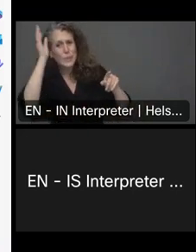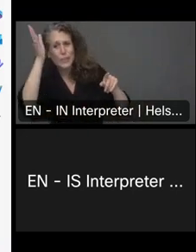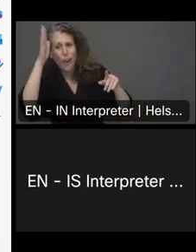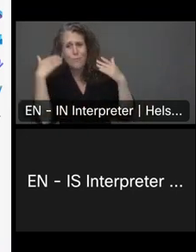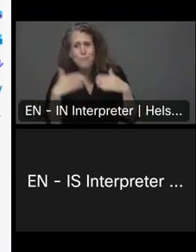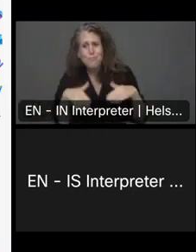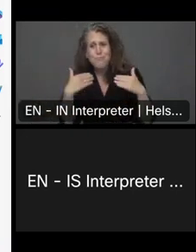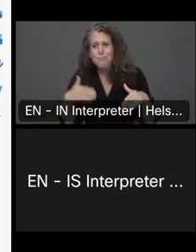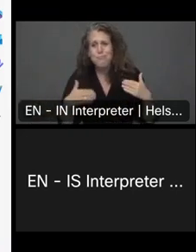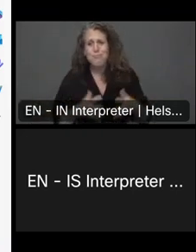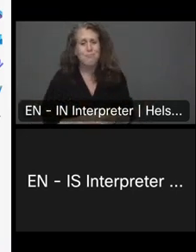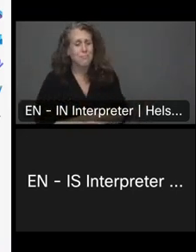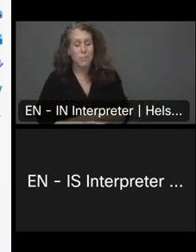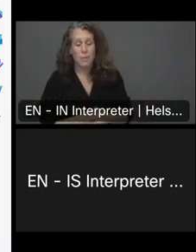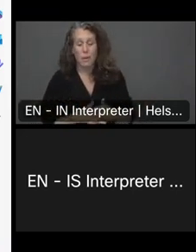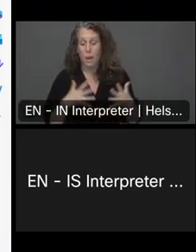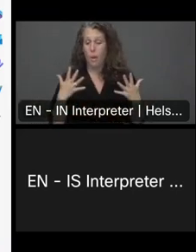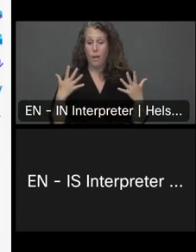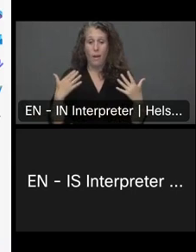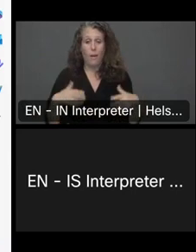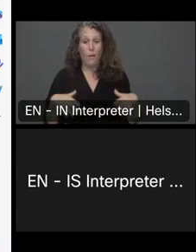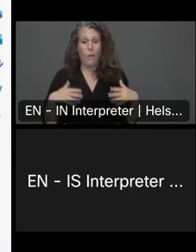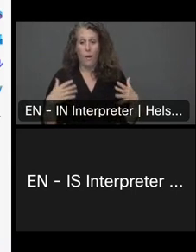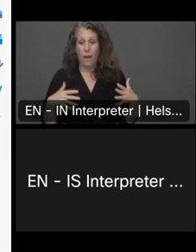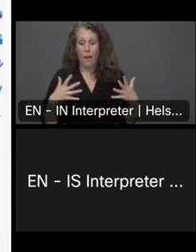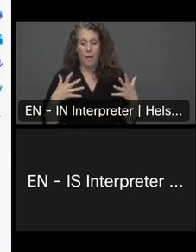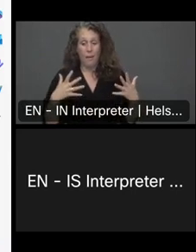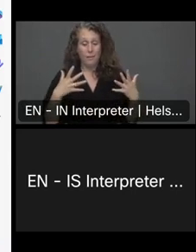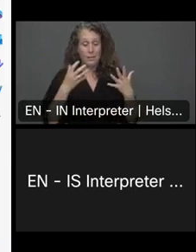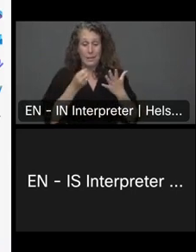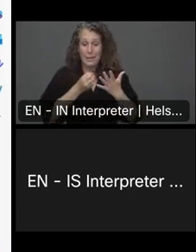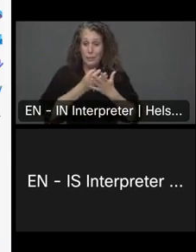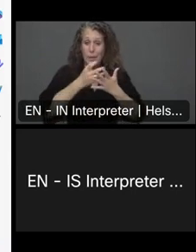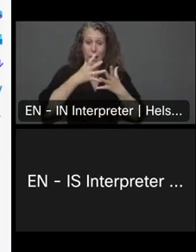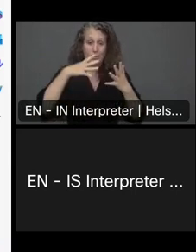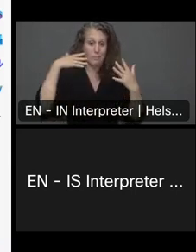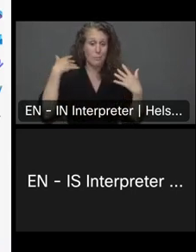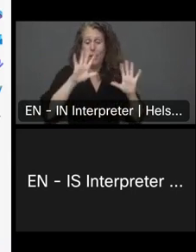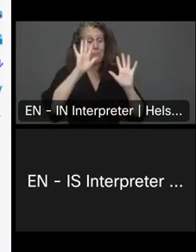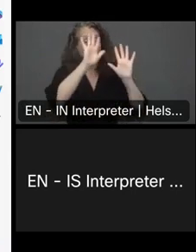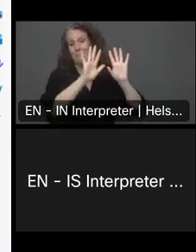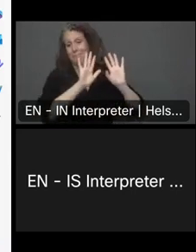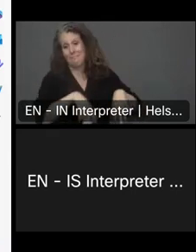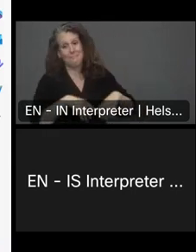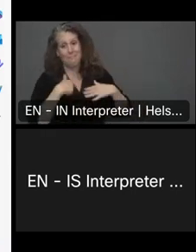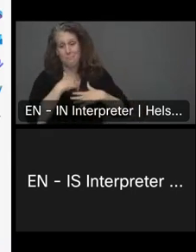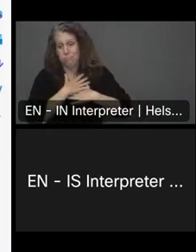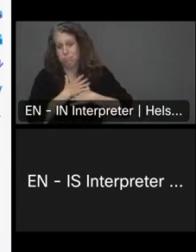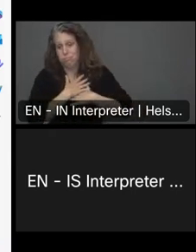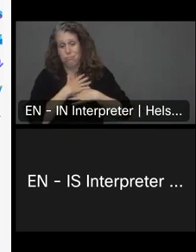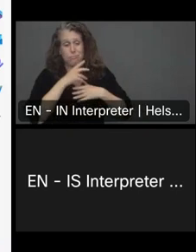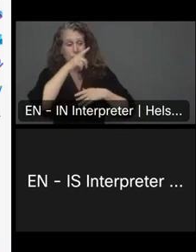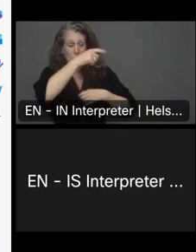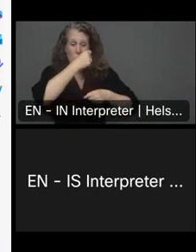just a paragon of erudition, and I really, really did appreciate all the work that was put into it. It